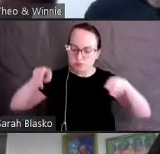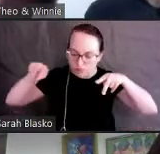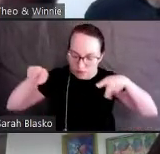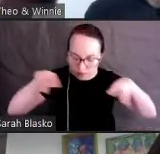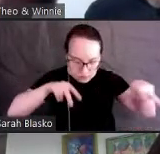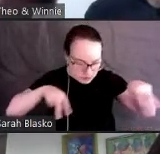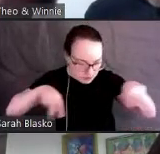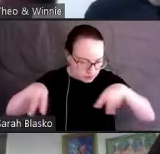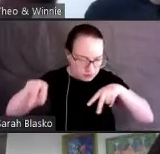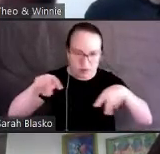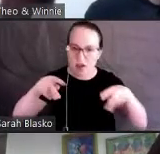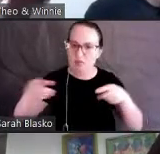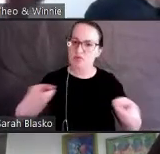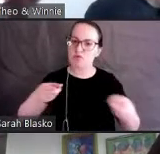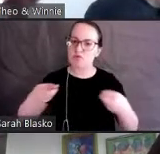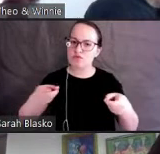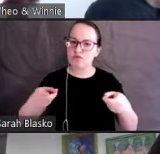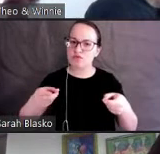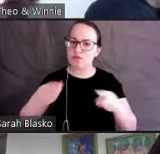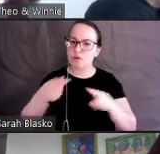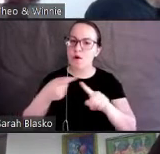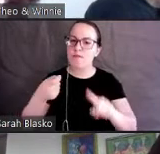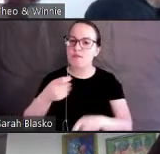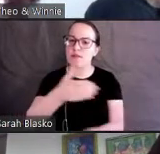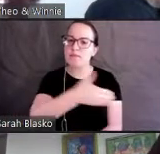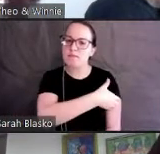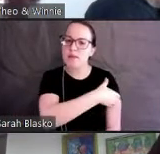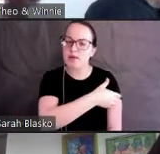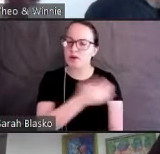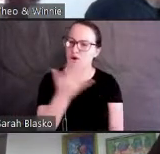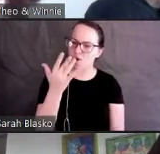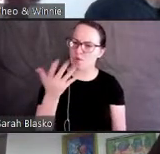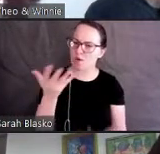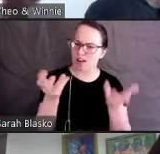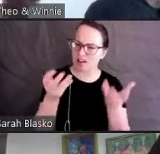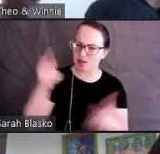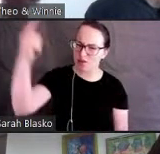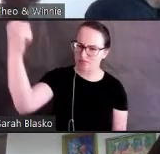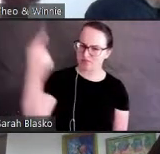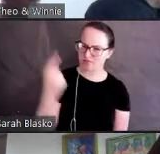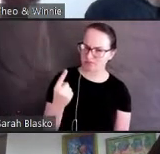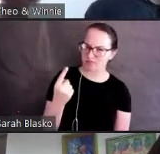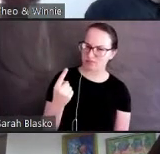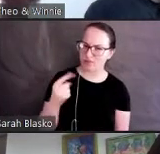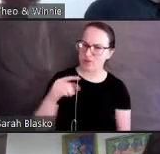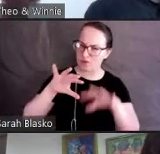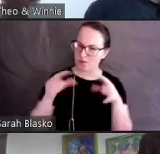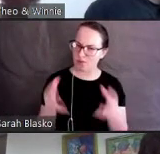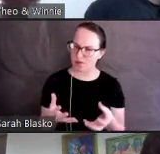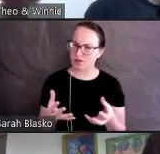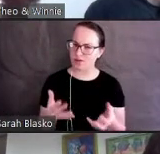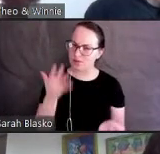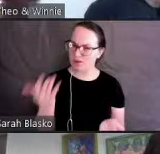power? Why bother to come down and be with men because of what he says right